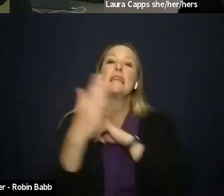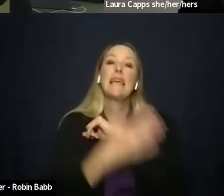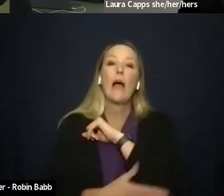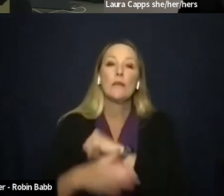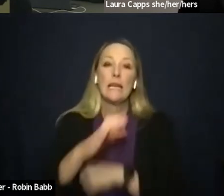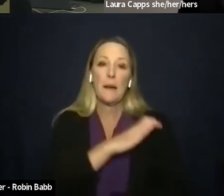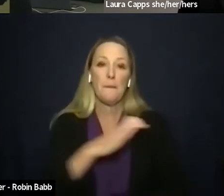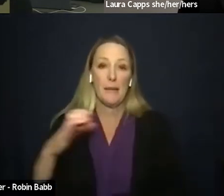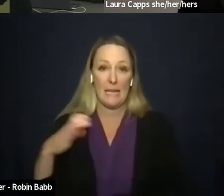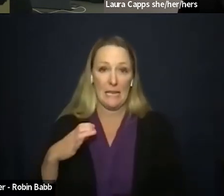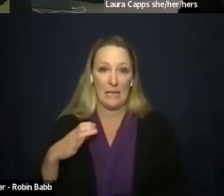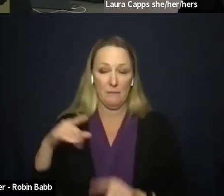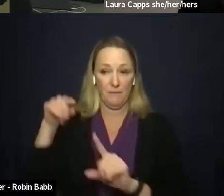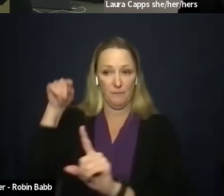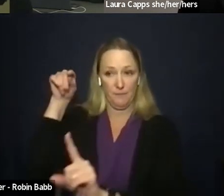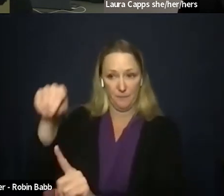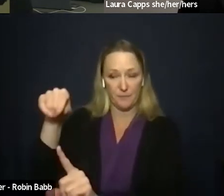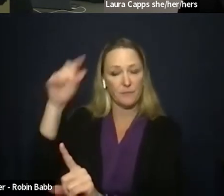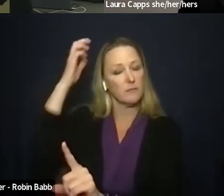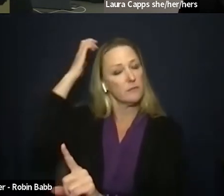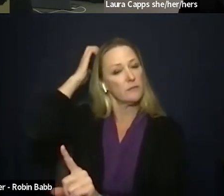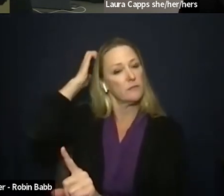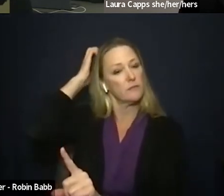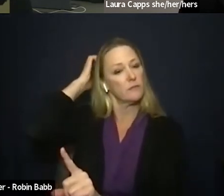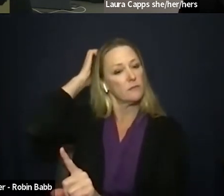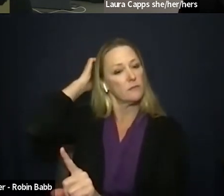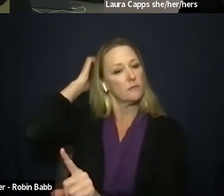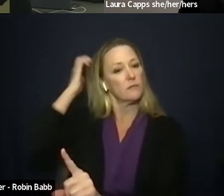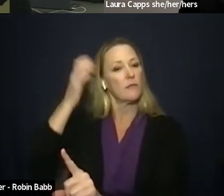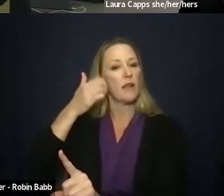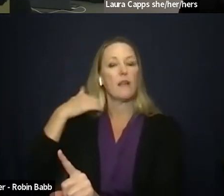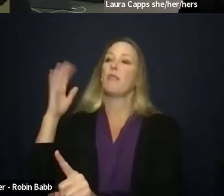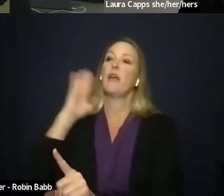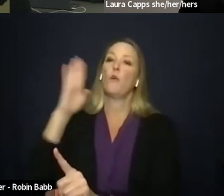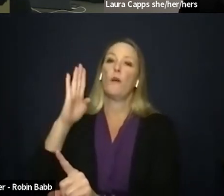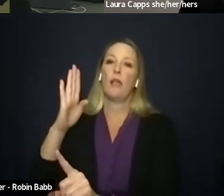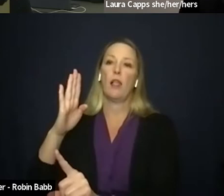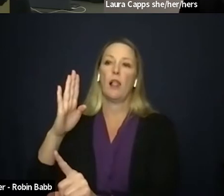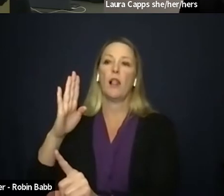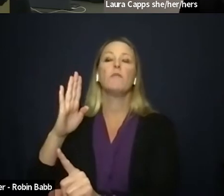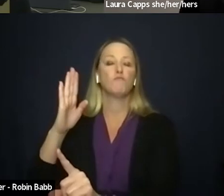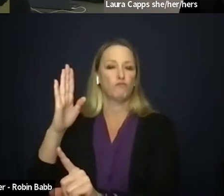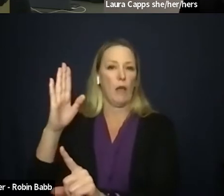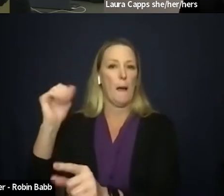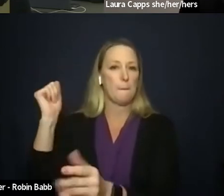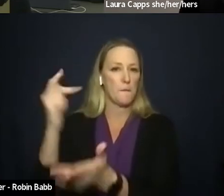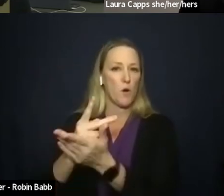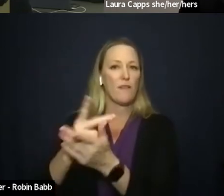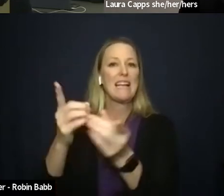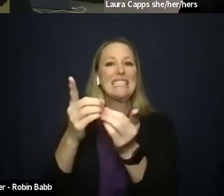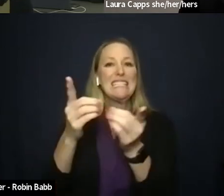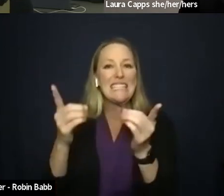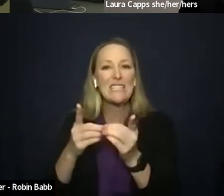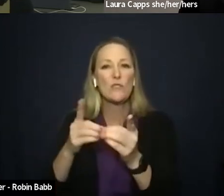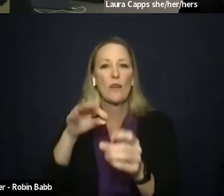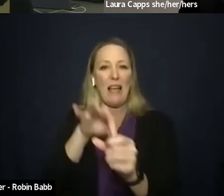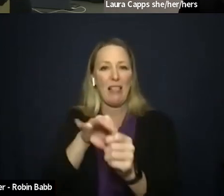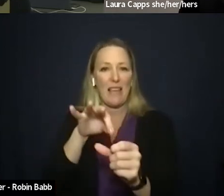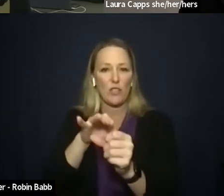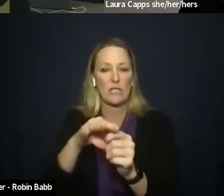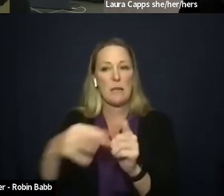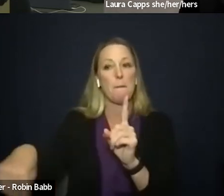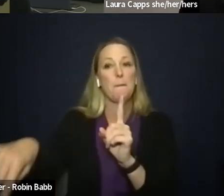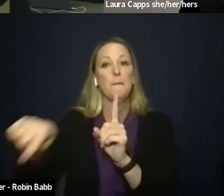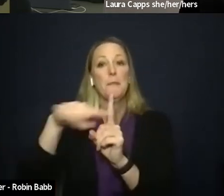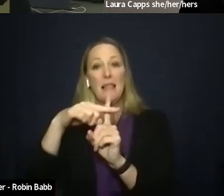on moving to district elections and under the hypothetical question you're